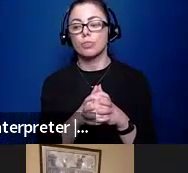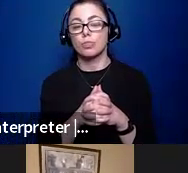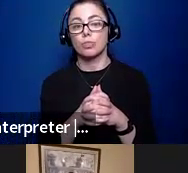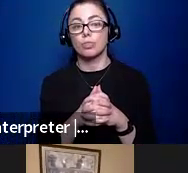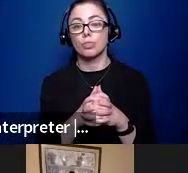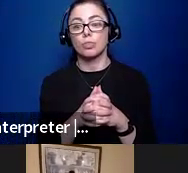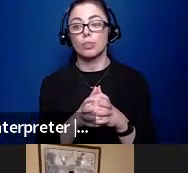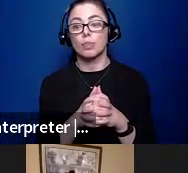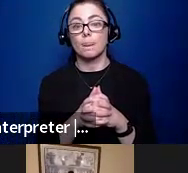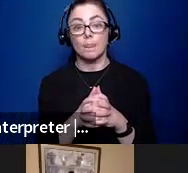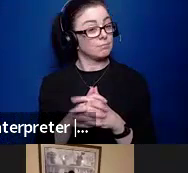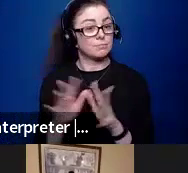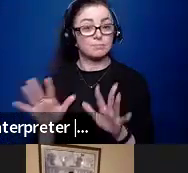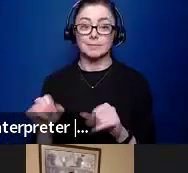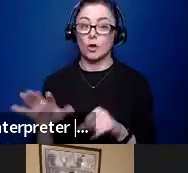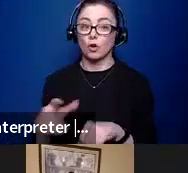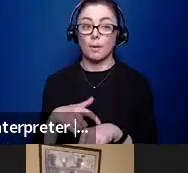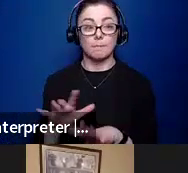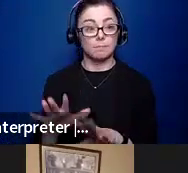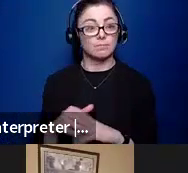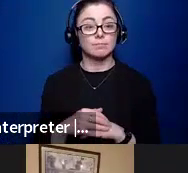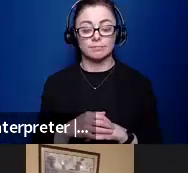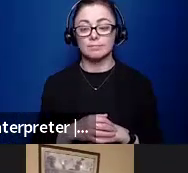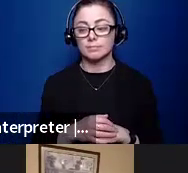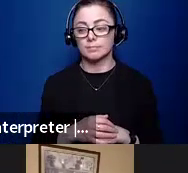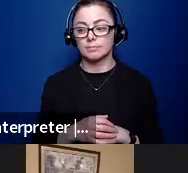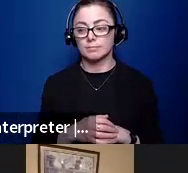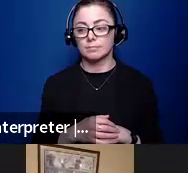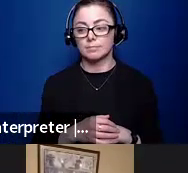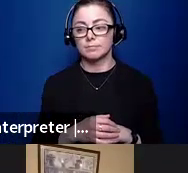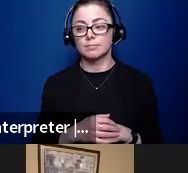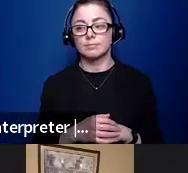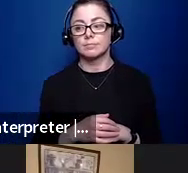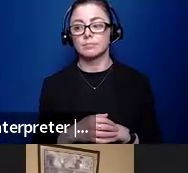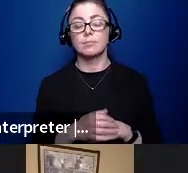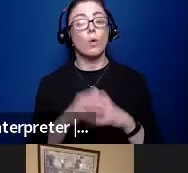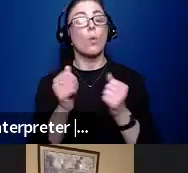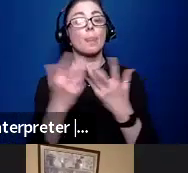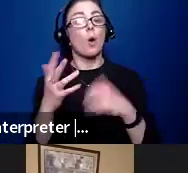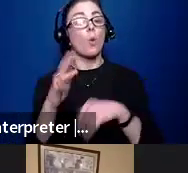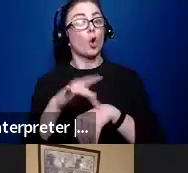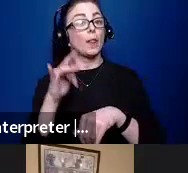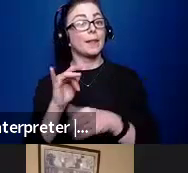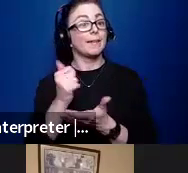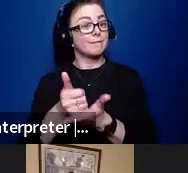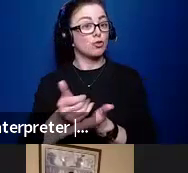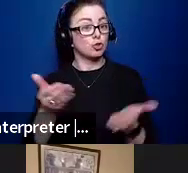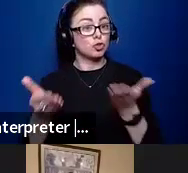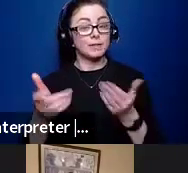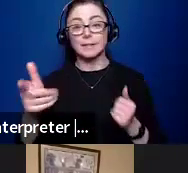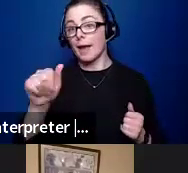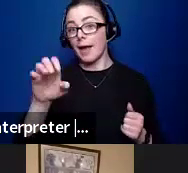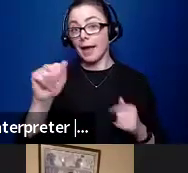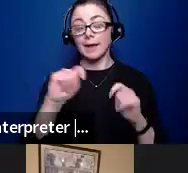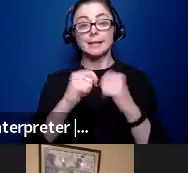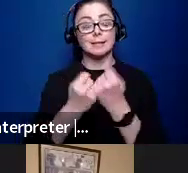Without, It's okay. Without the early intervention services that the AEA team provided to my